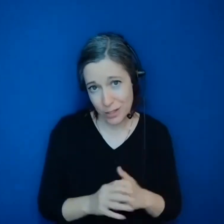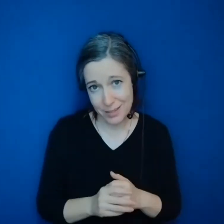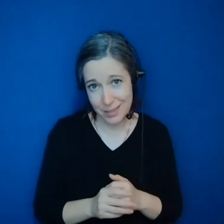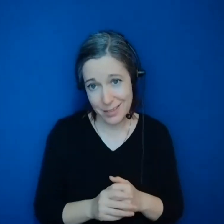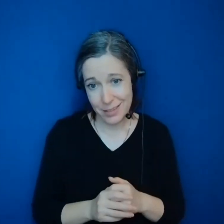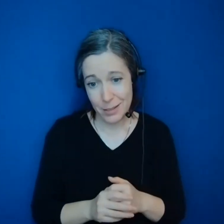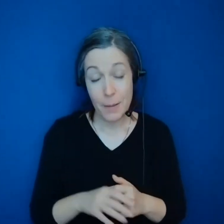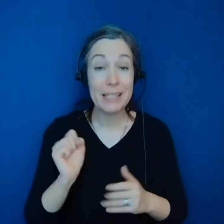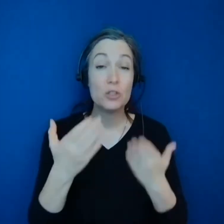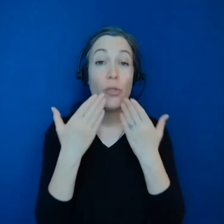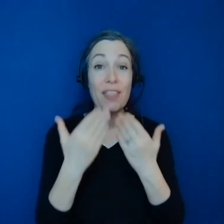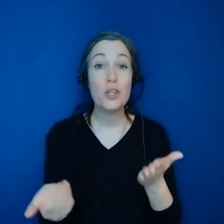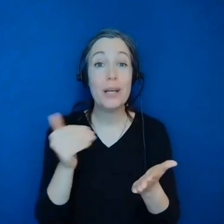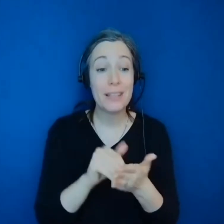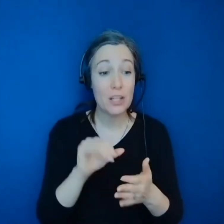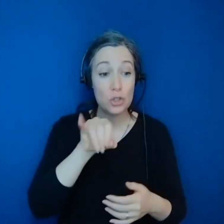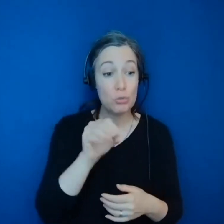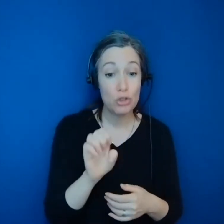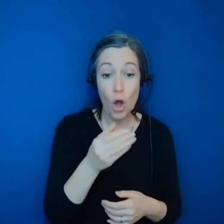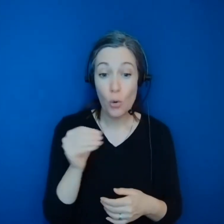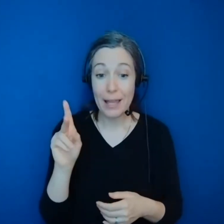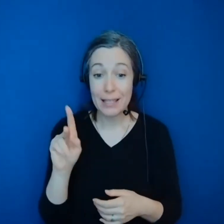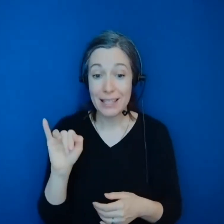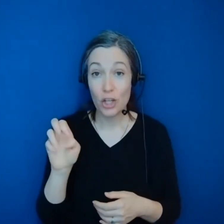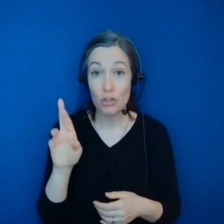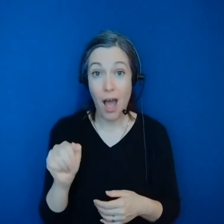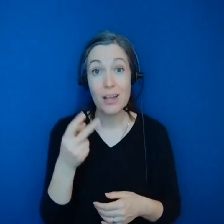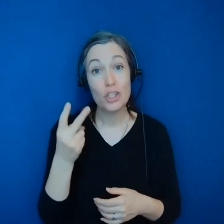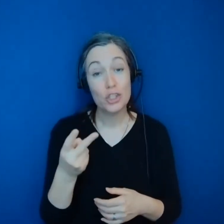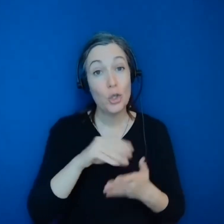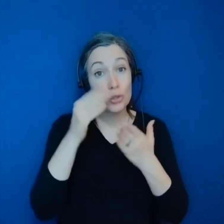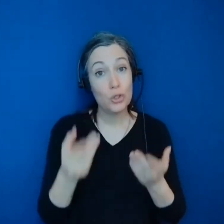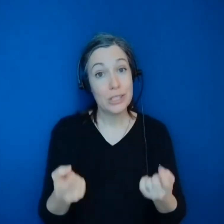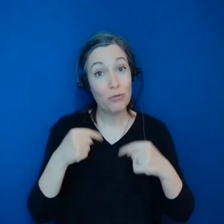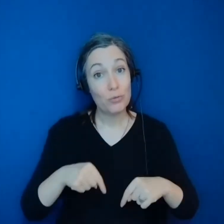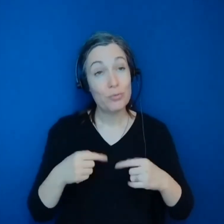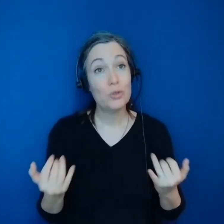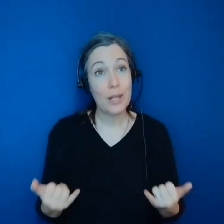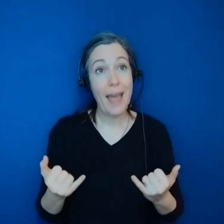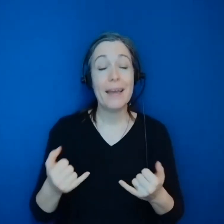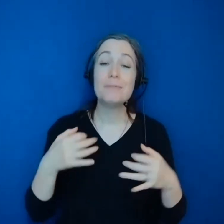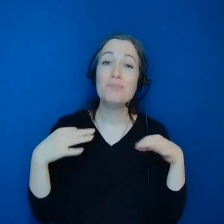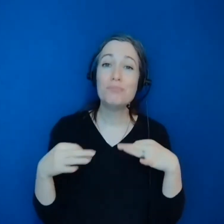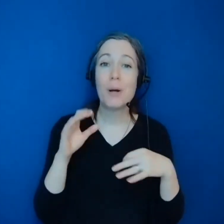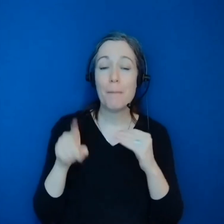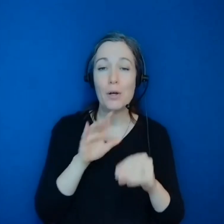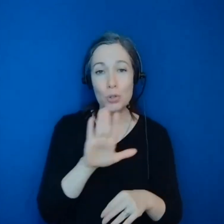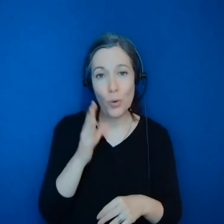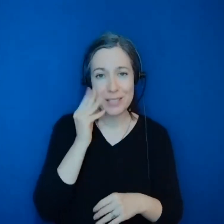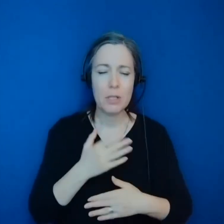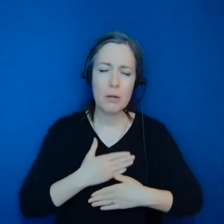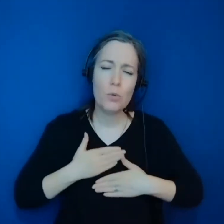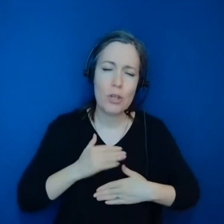thank you again to Joe and Kira are two students for being here tonight talking a little bit about your experience I really appreciate